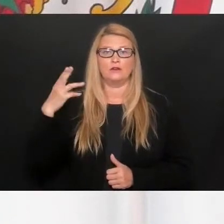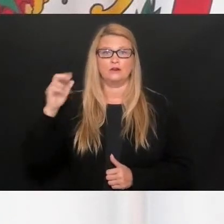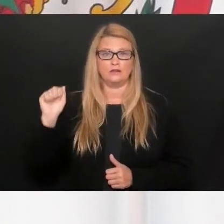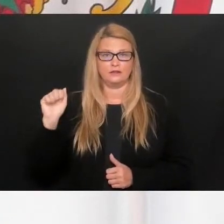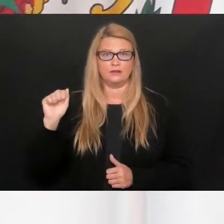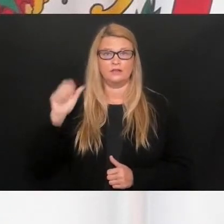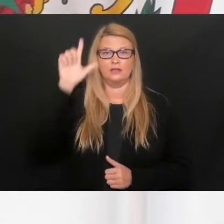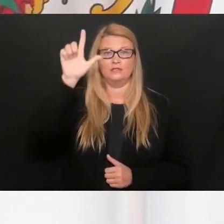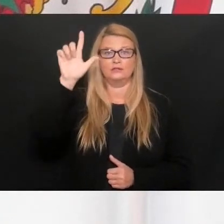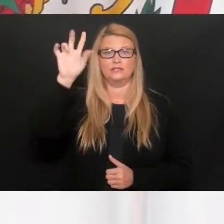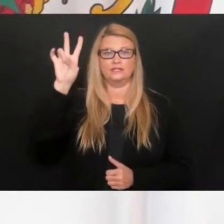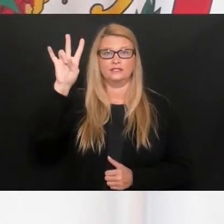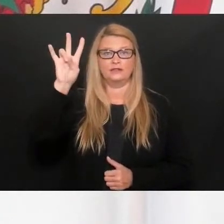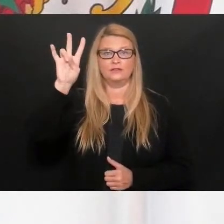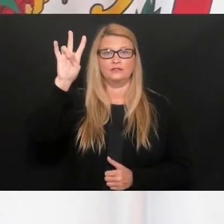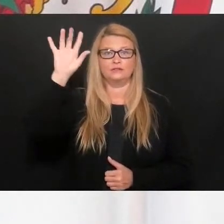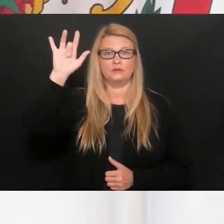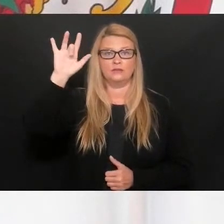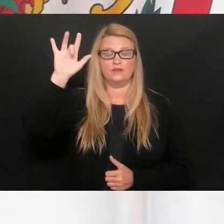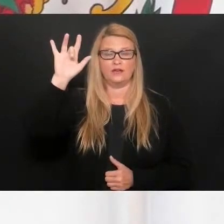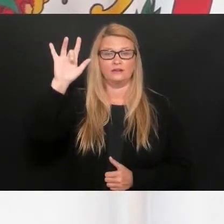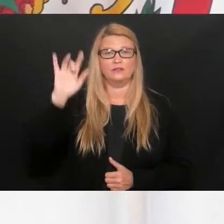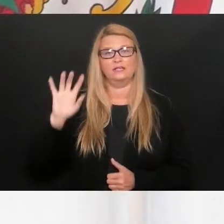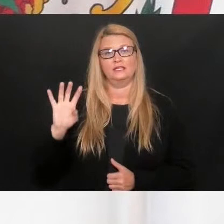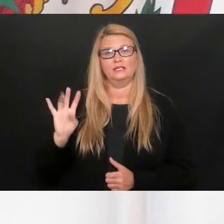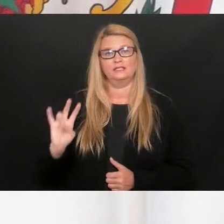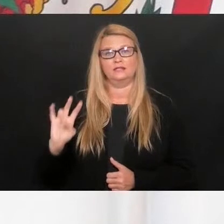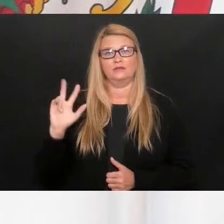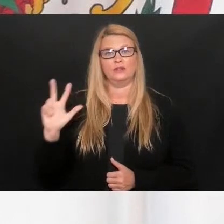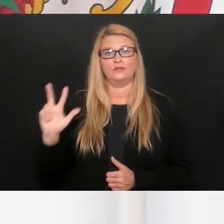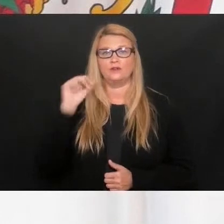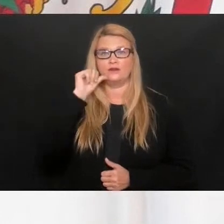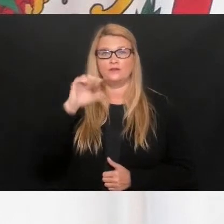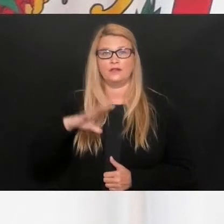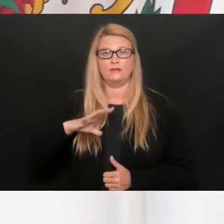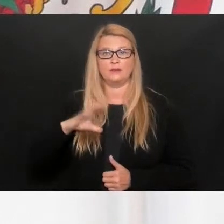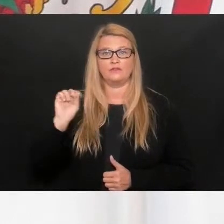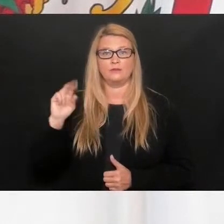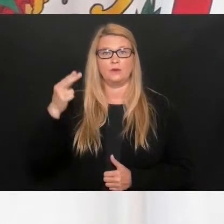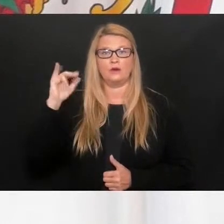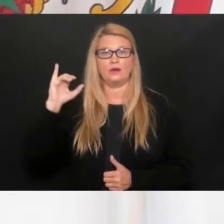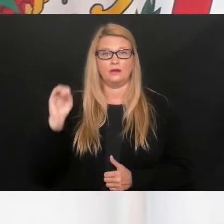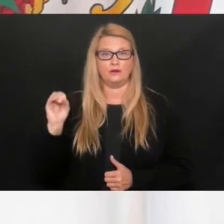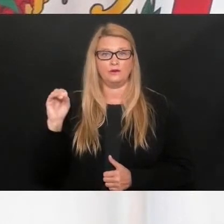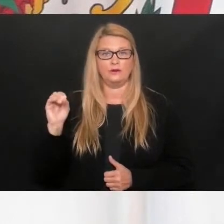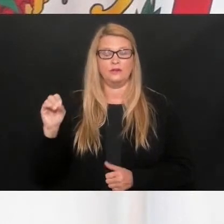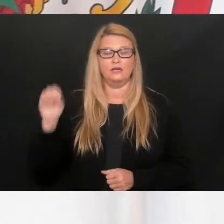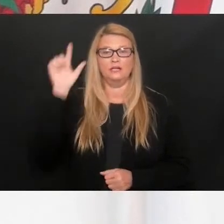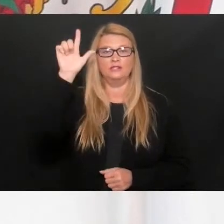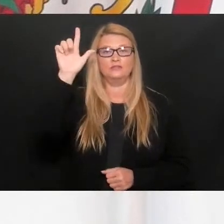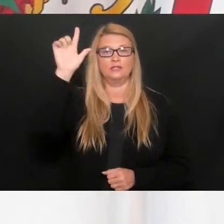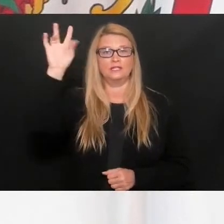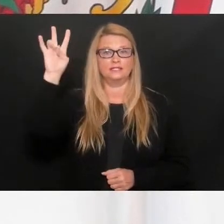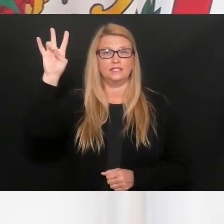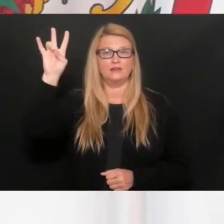The 2,725th death is a 73-year-old female from Ohio County. The